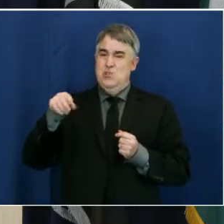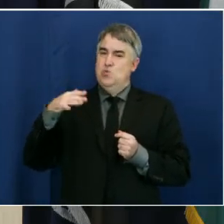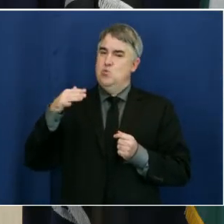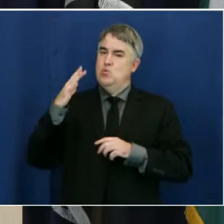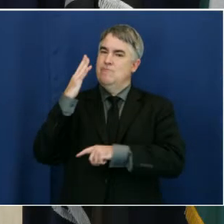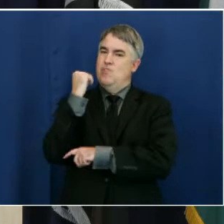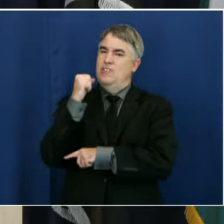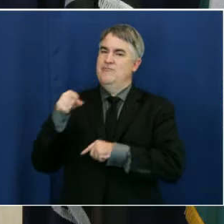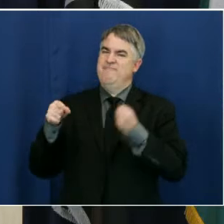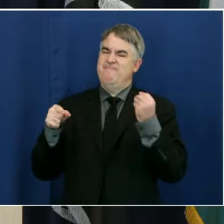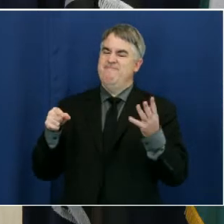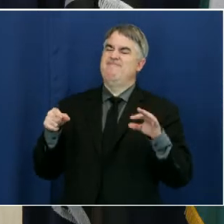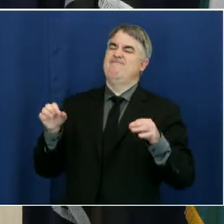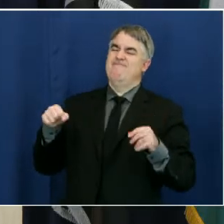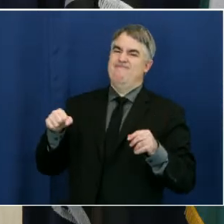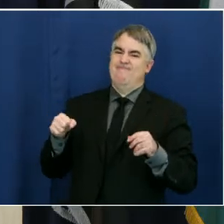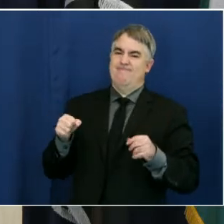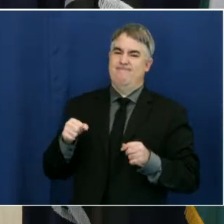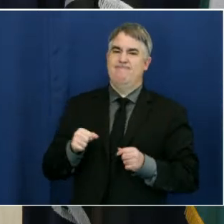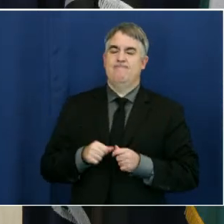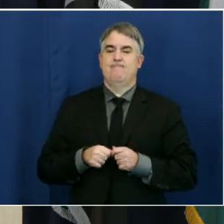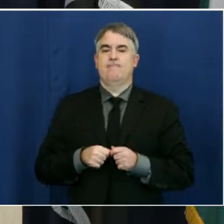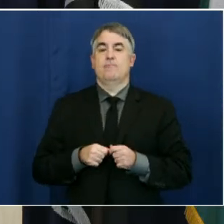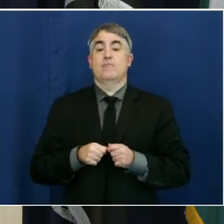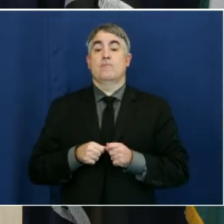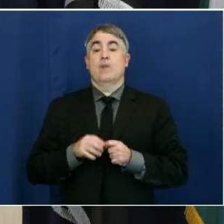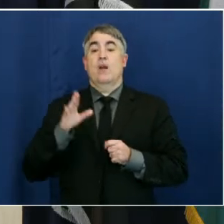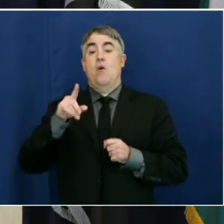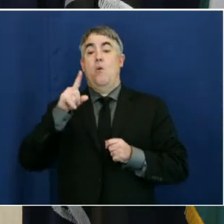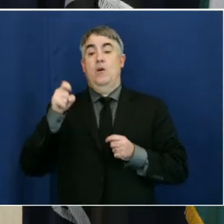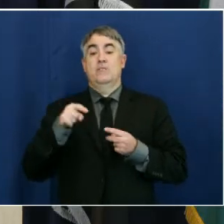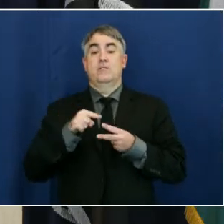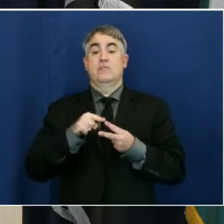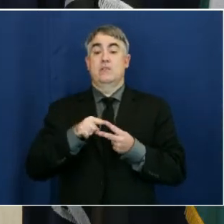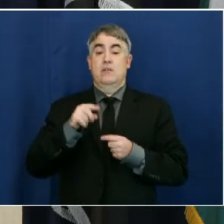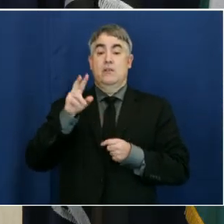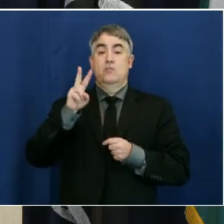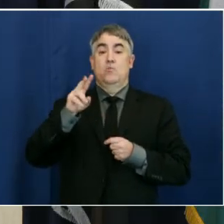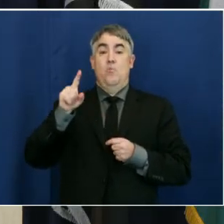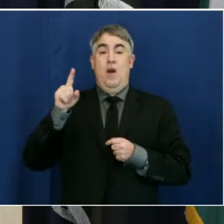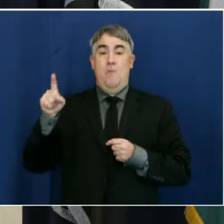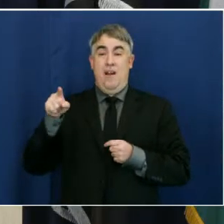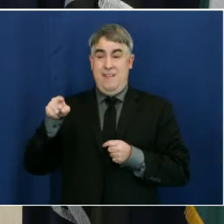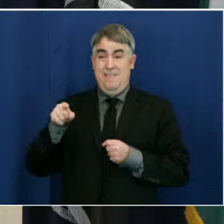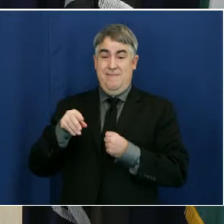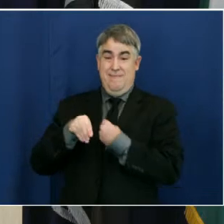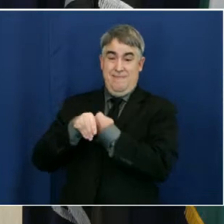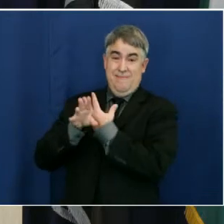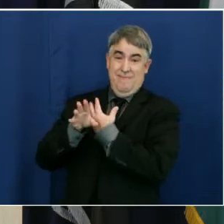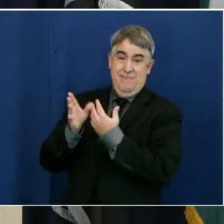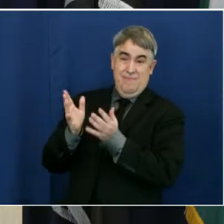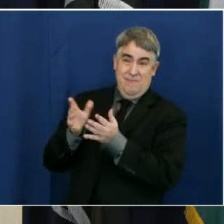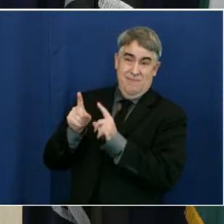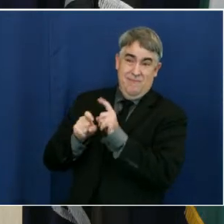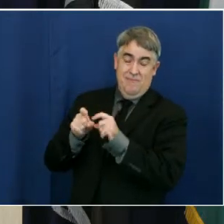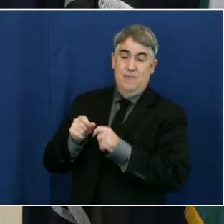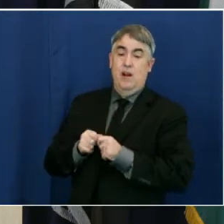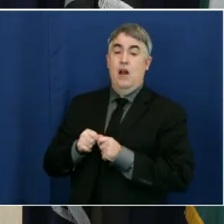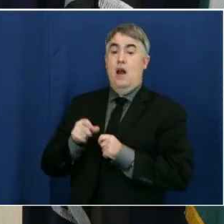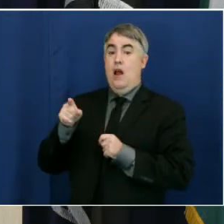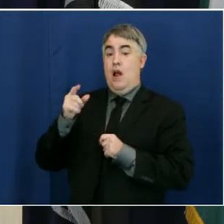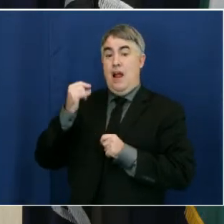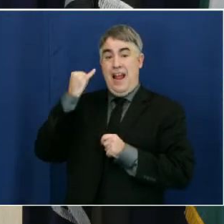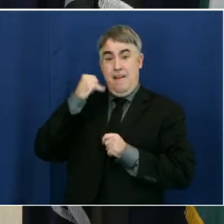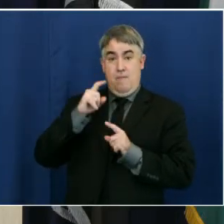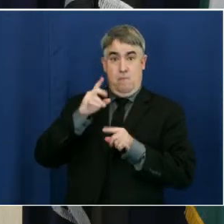that, just confirming that fact for you. The 211 site, John, to your specific question, what individuals, when they connect with